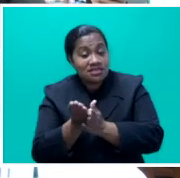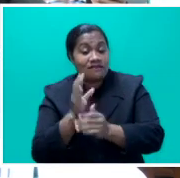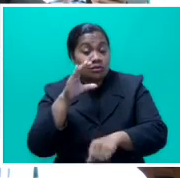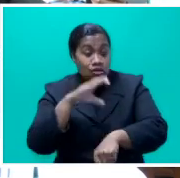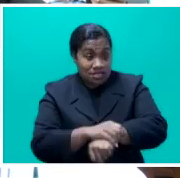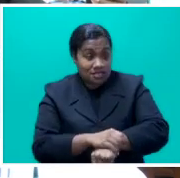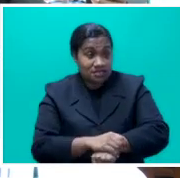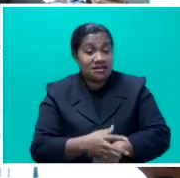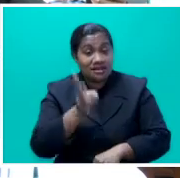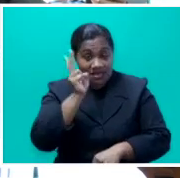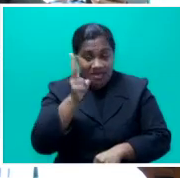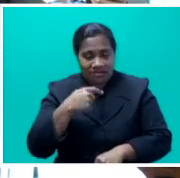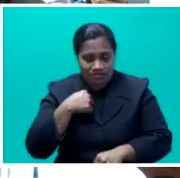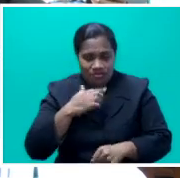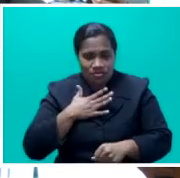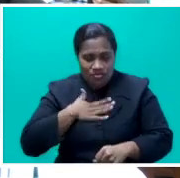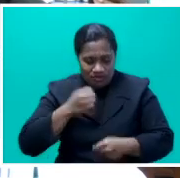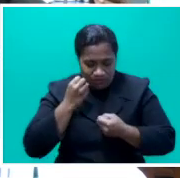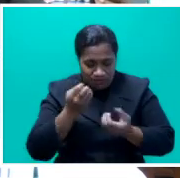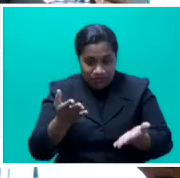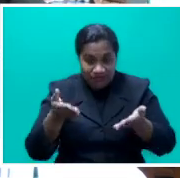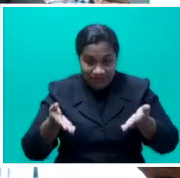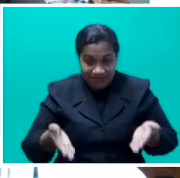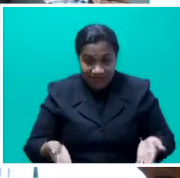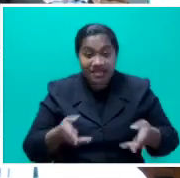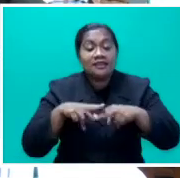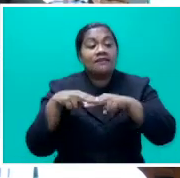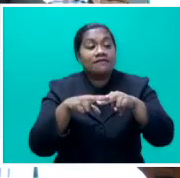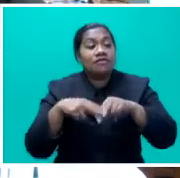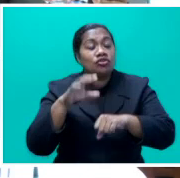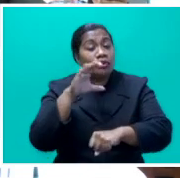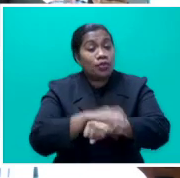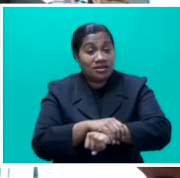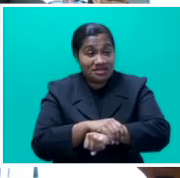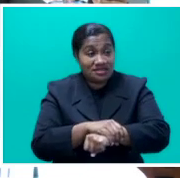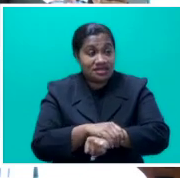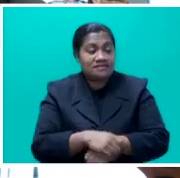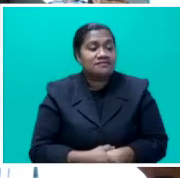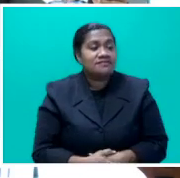this August House or this Parliament that the Fiji Police Force does not condone